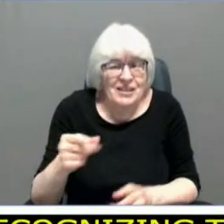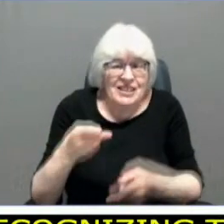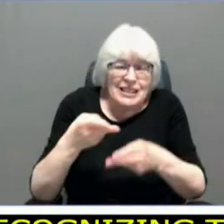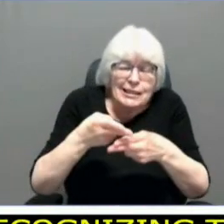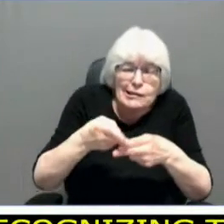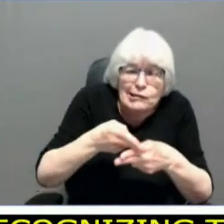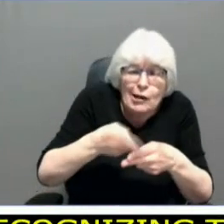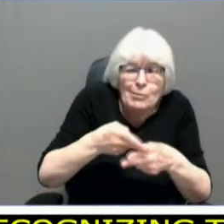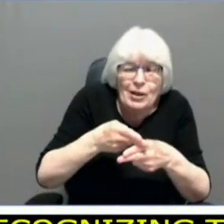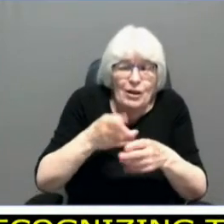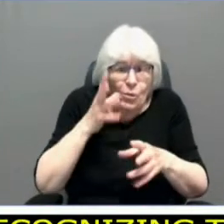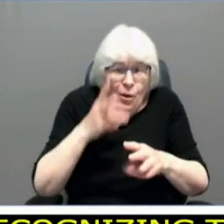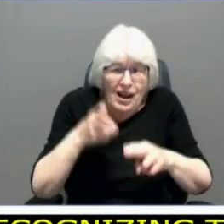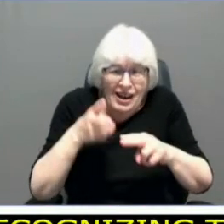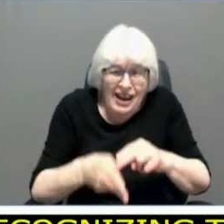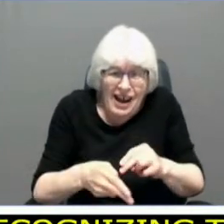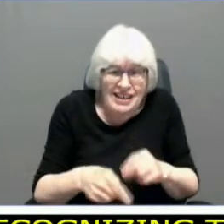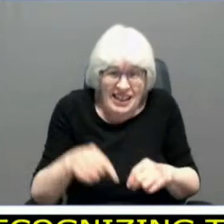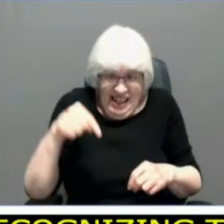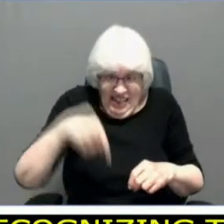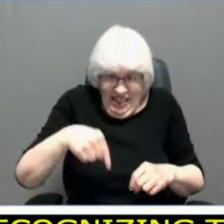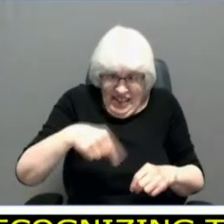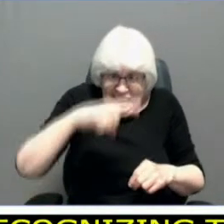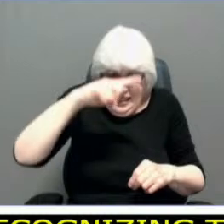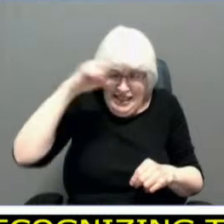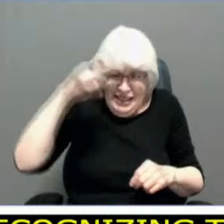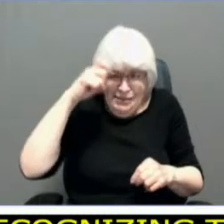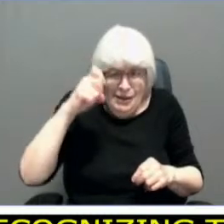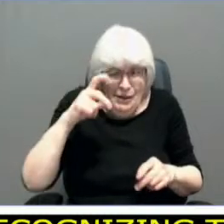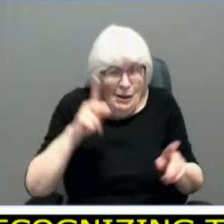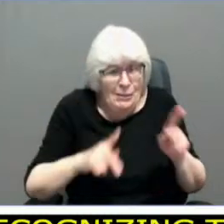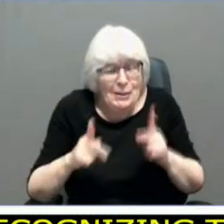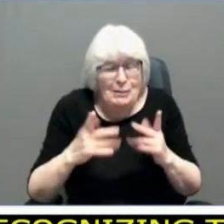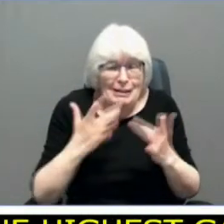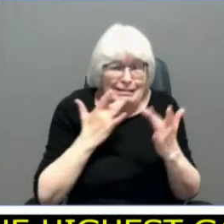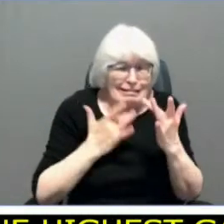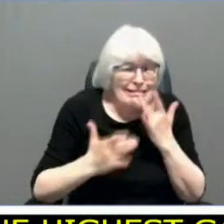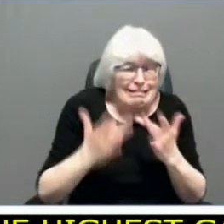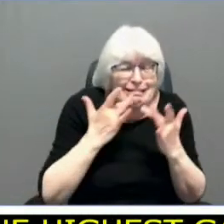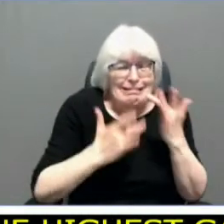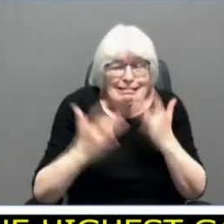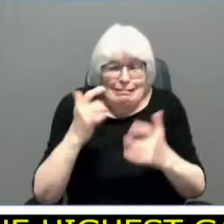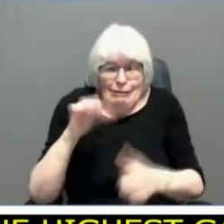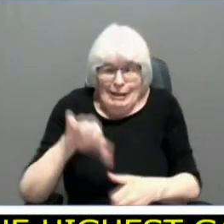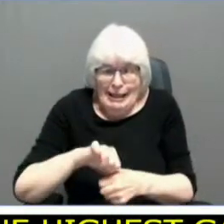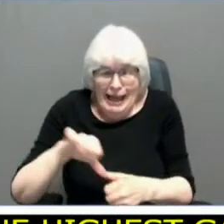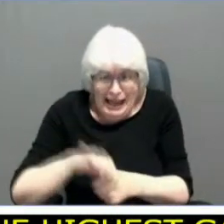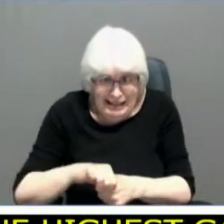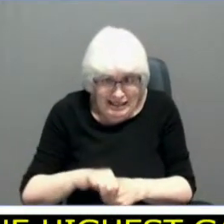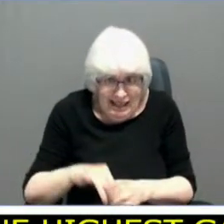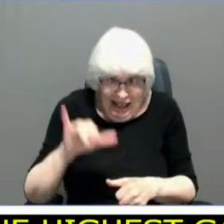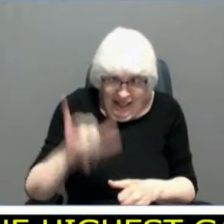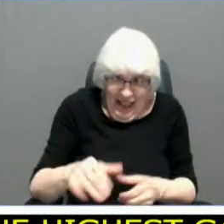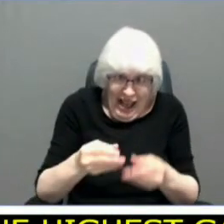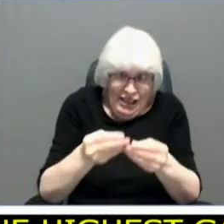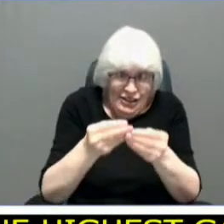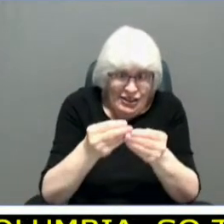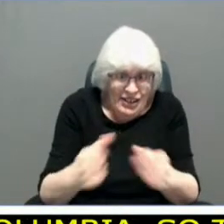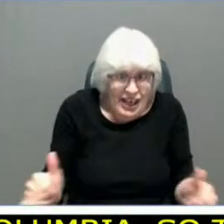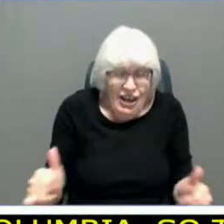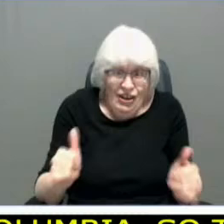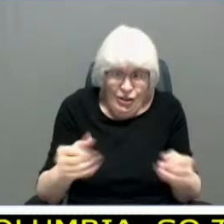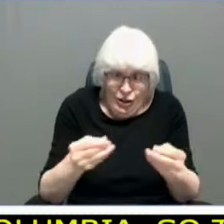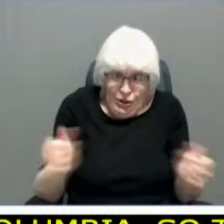be an incredible moment of strain for individuals. But I recognize that that's not the solution to the energy crisis. It was a